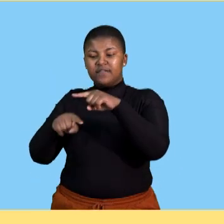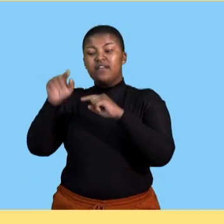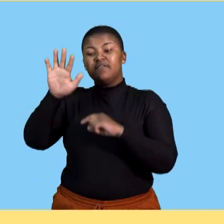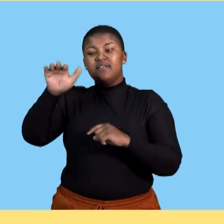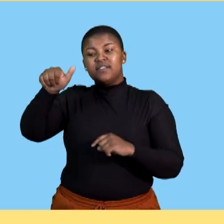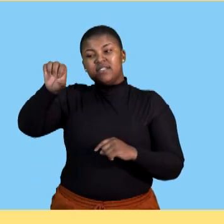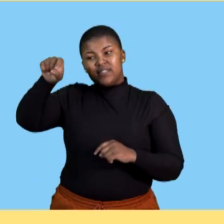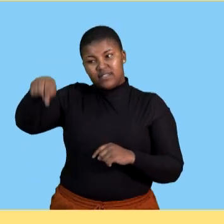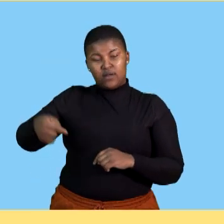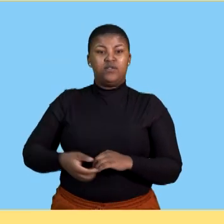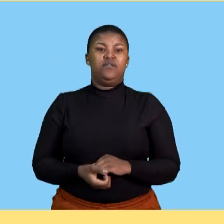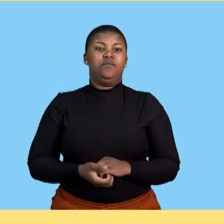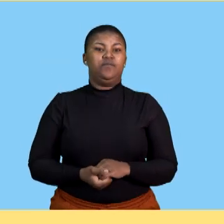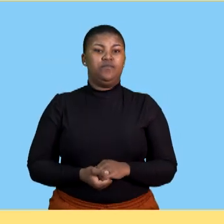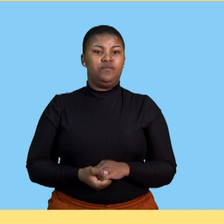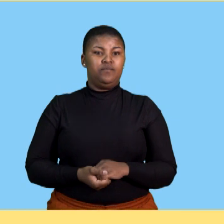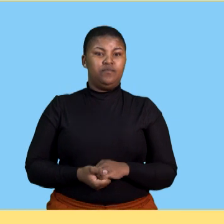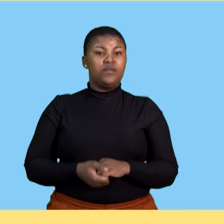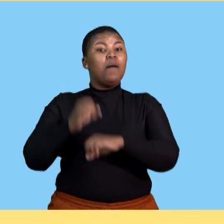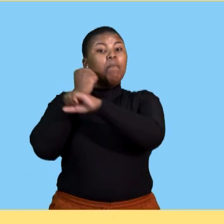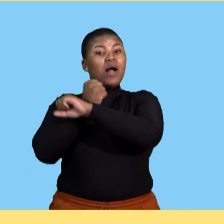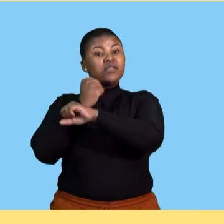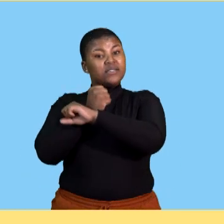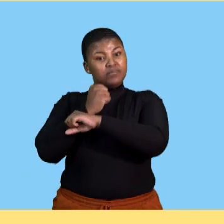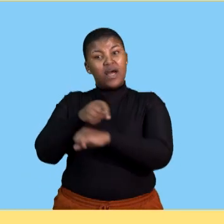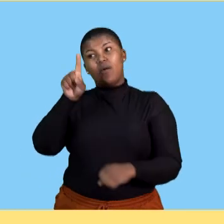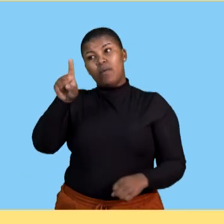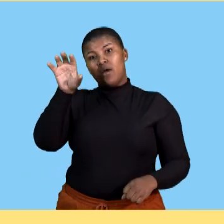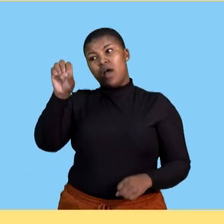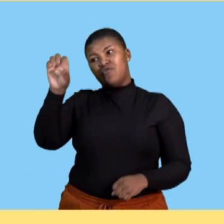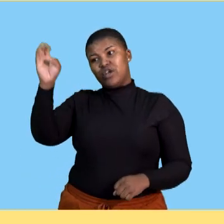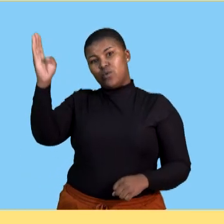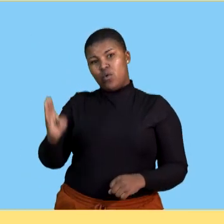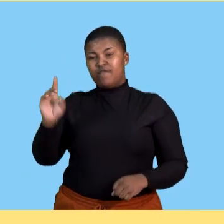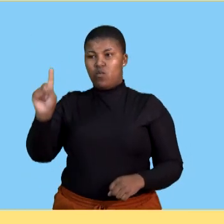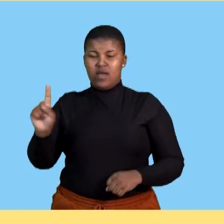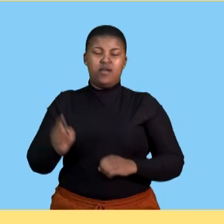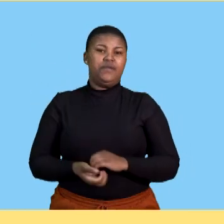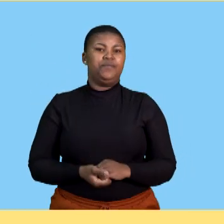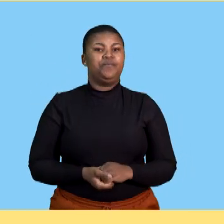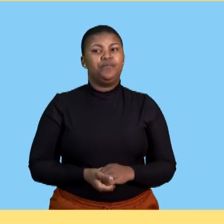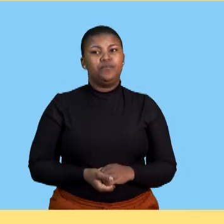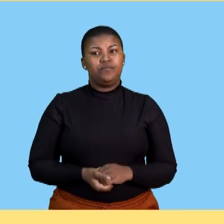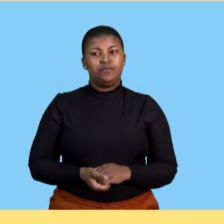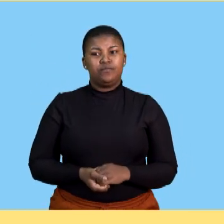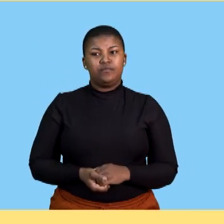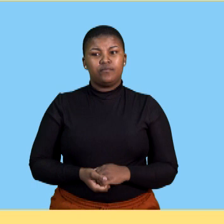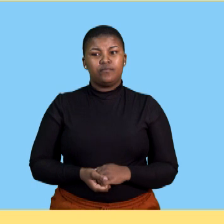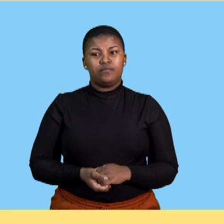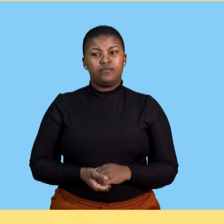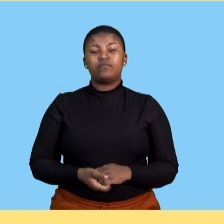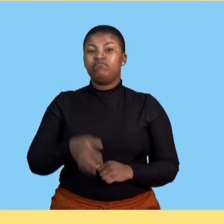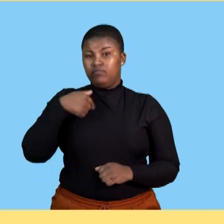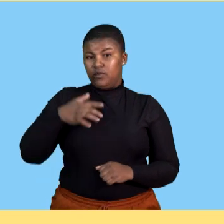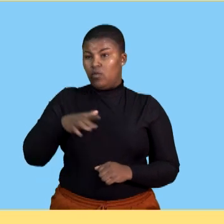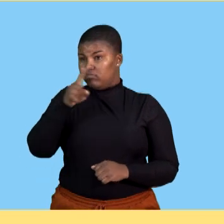by 560,000. I multiply by 100 over 1. I